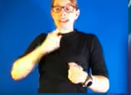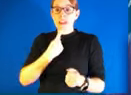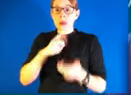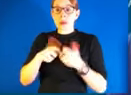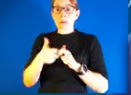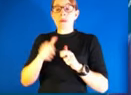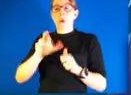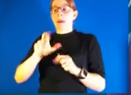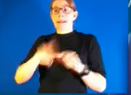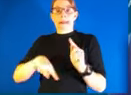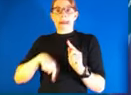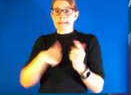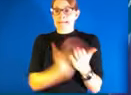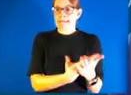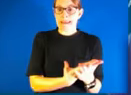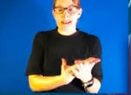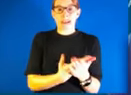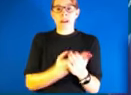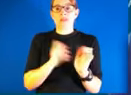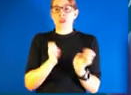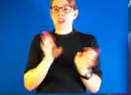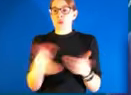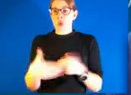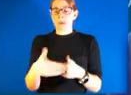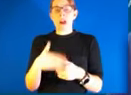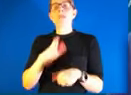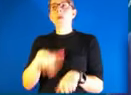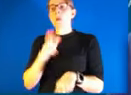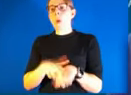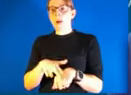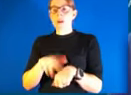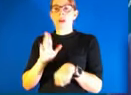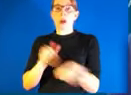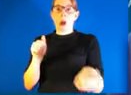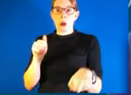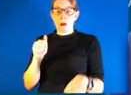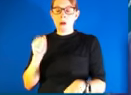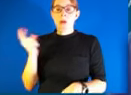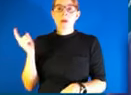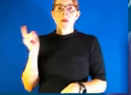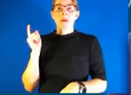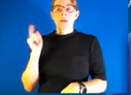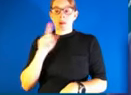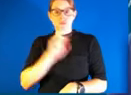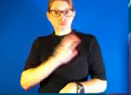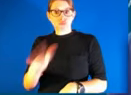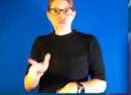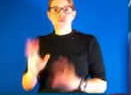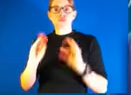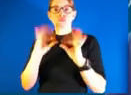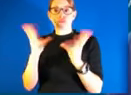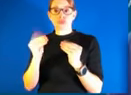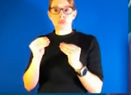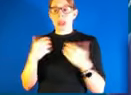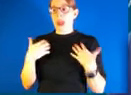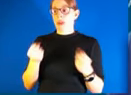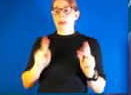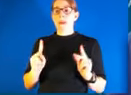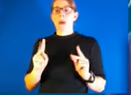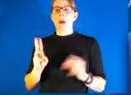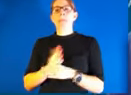or you can't make it to the emergency department. Of course, we want you to call. But at the same time, healthy folks, mild